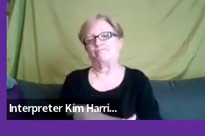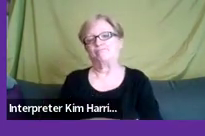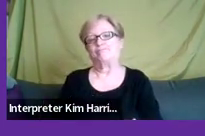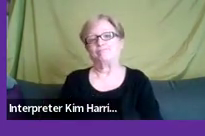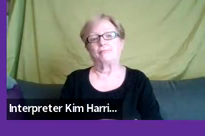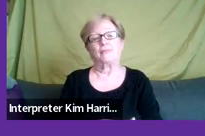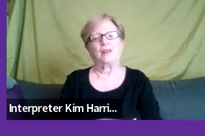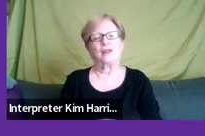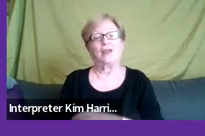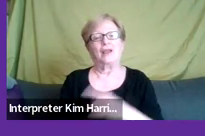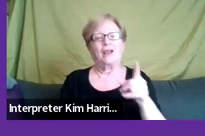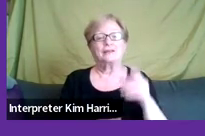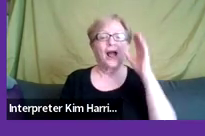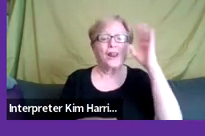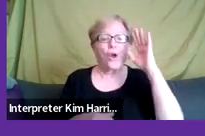Hello, can you hear me?